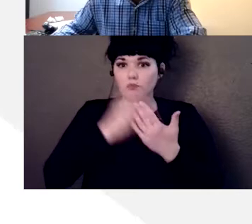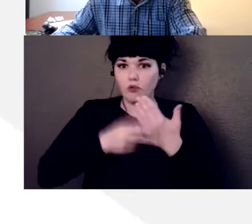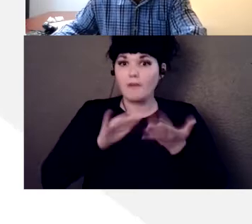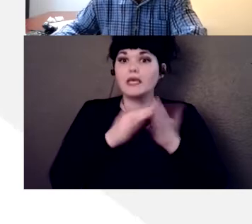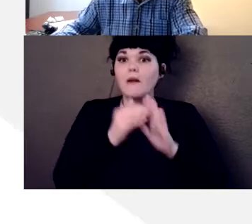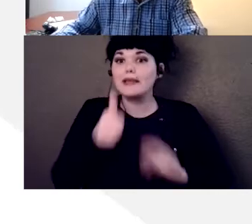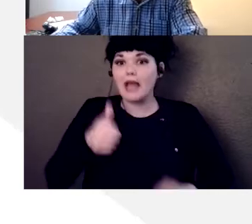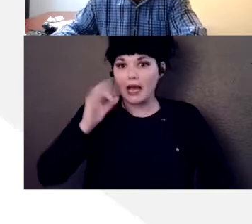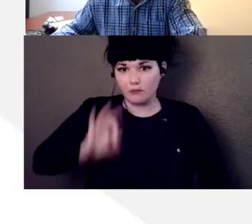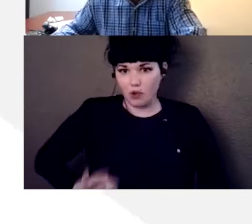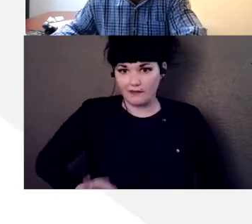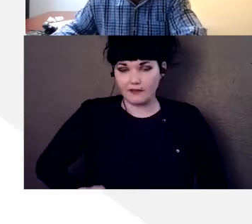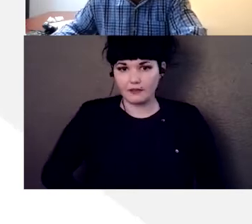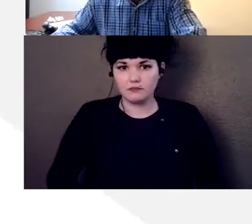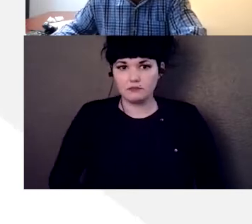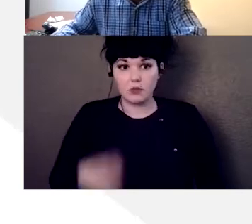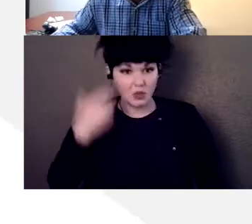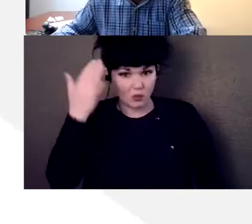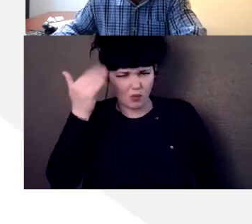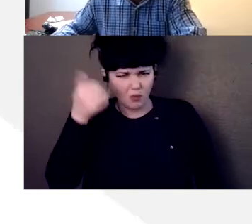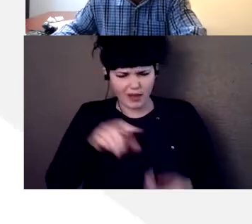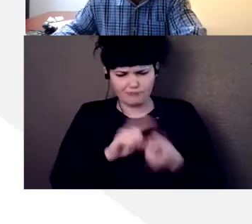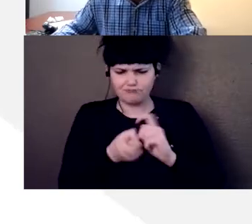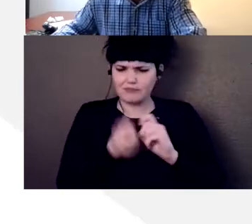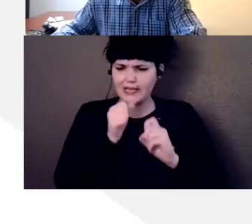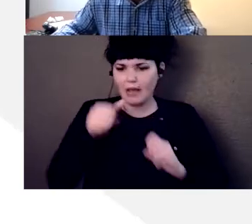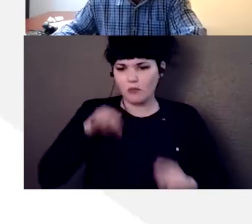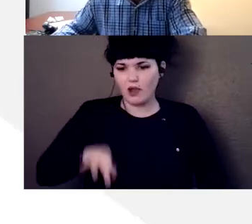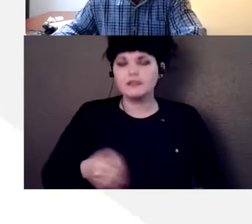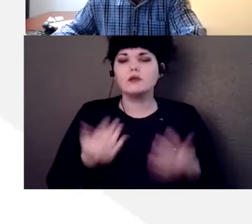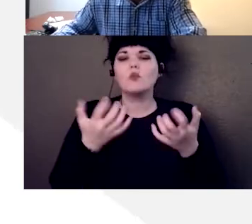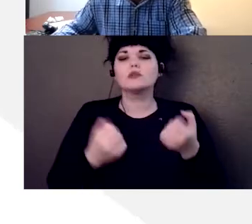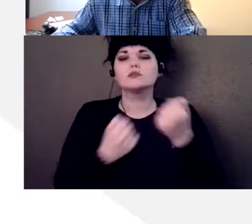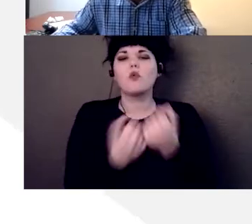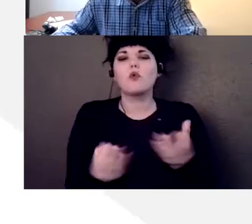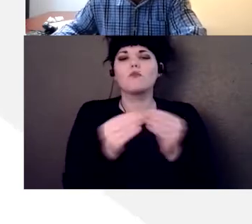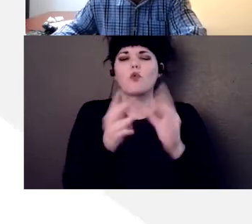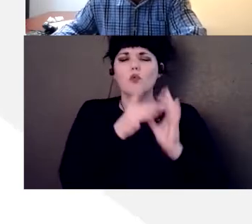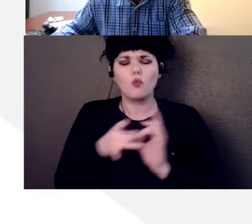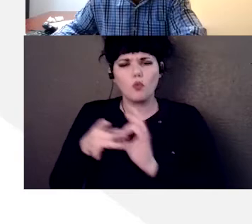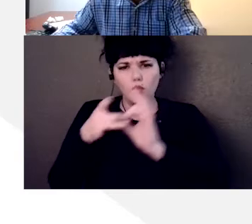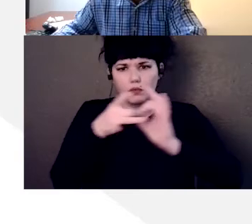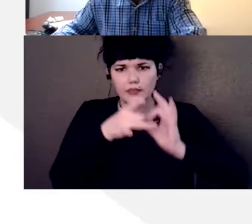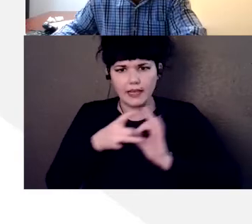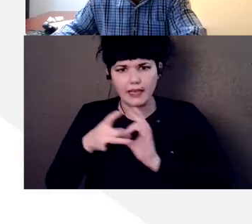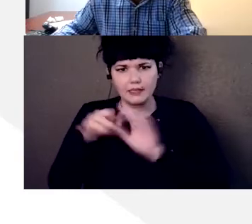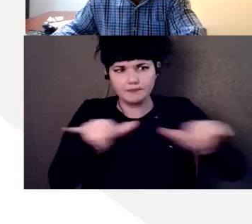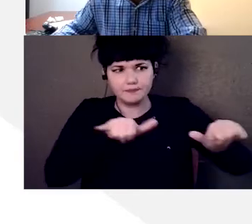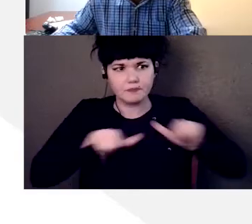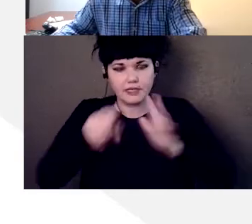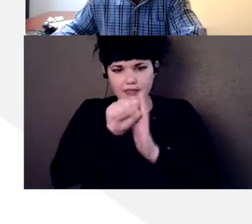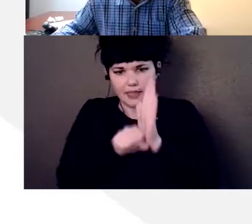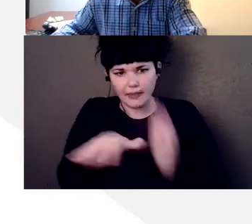were a few reasons why this happened, and it was to support a more coordinated and constant statewide P&A and CAP